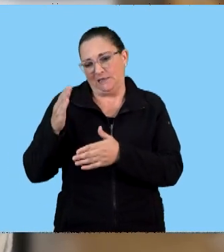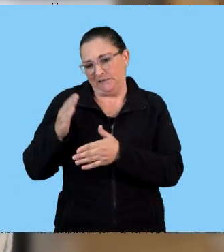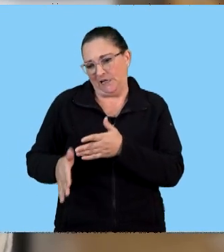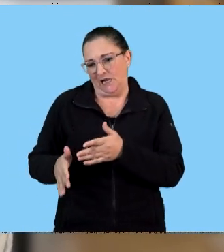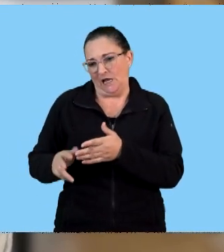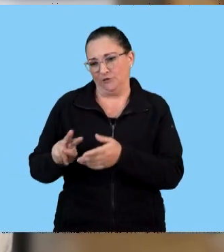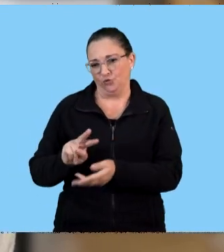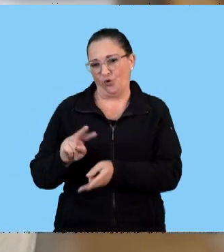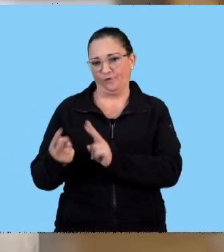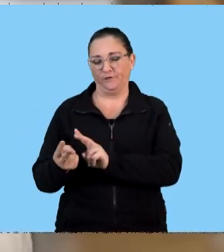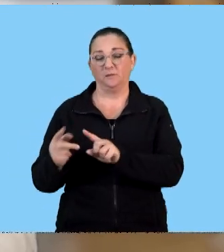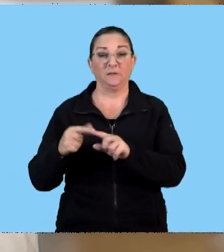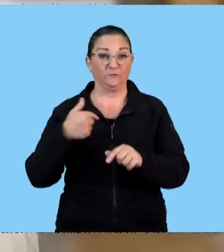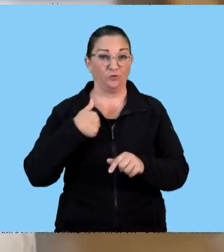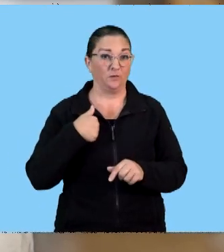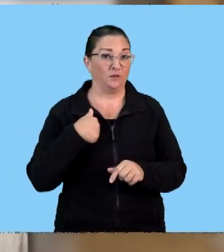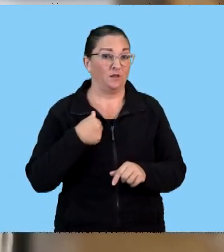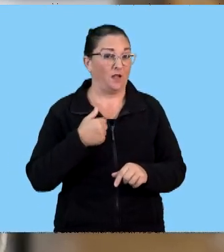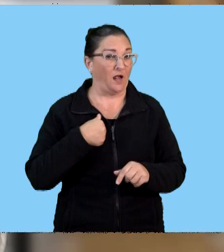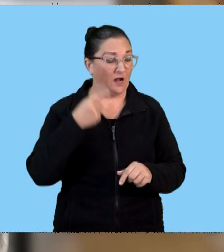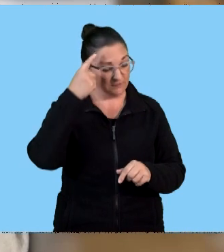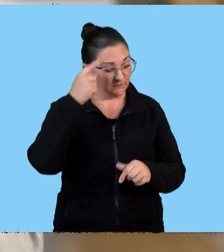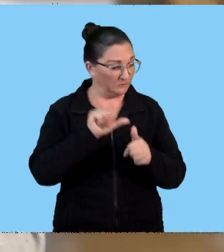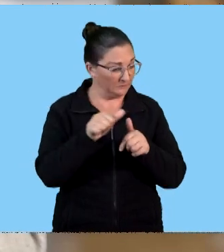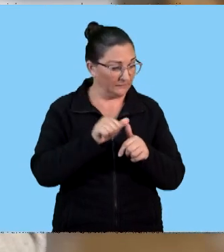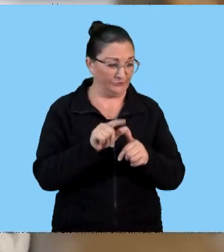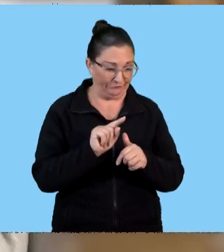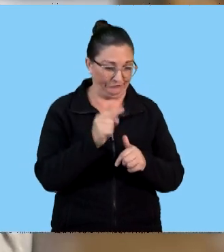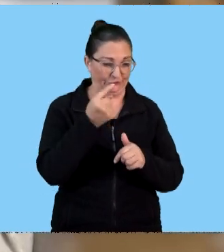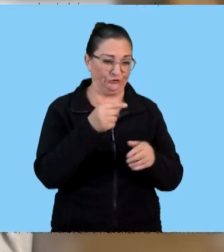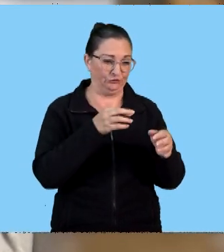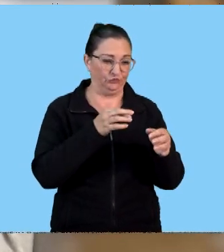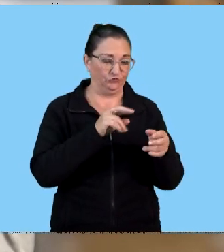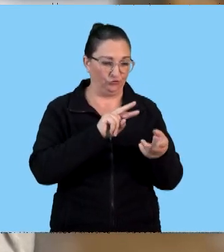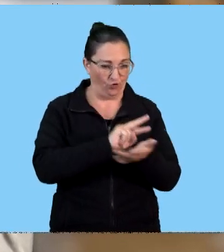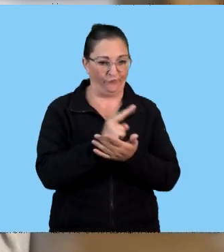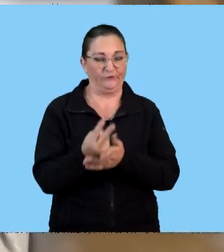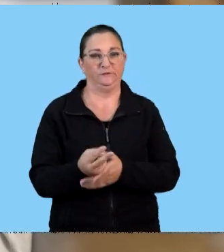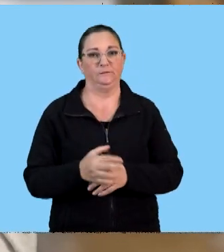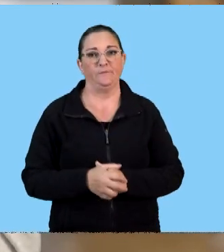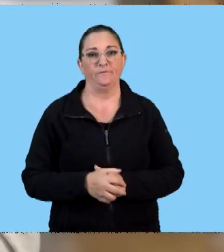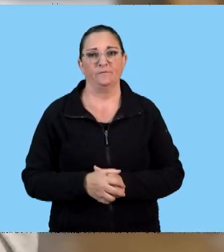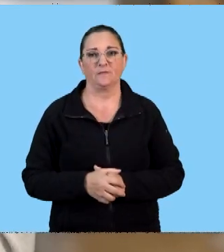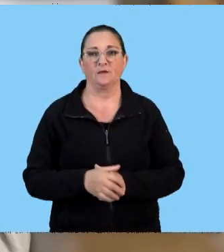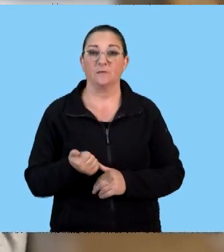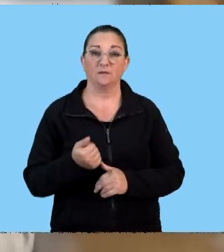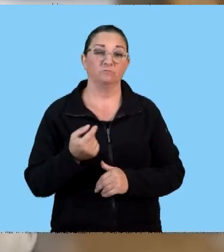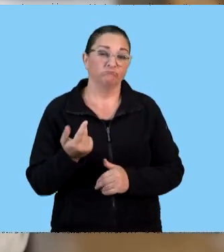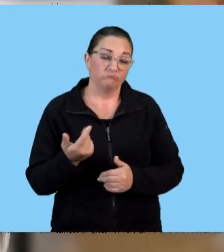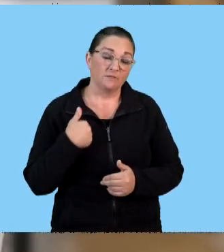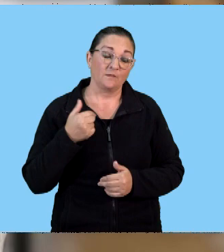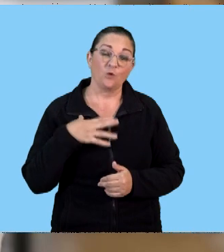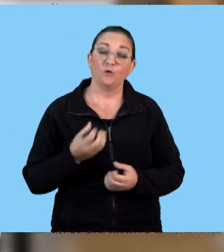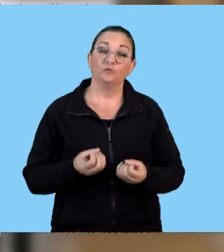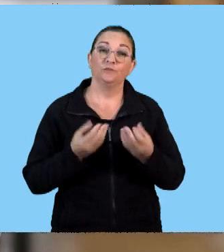calculations as well. But for me, I found it easier to convert right at the start. Okay, guys, as always, let